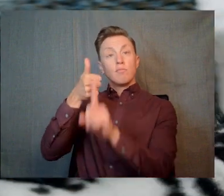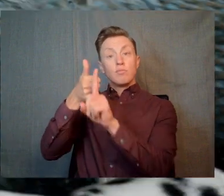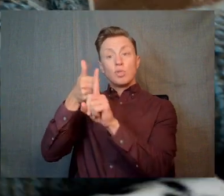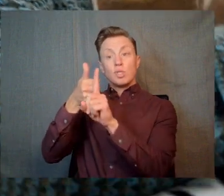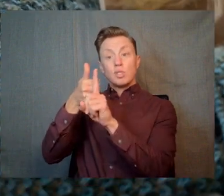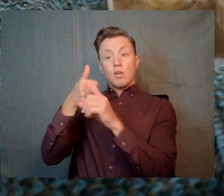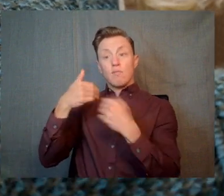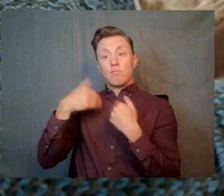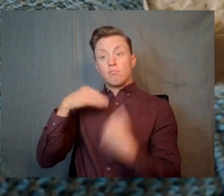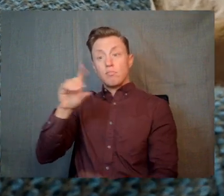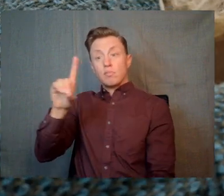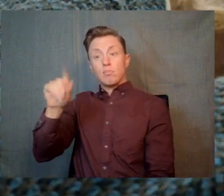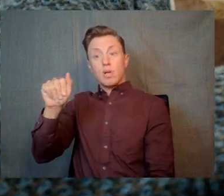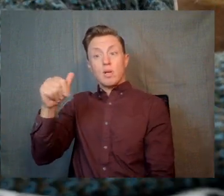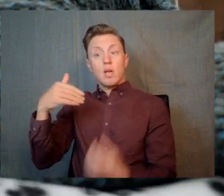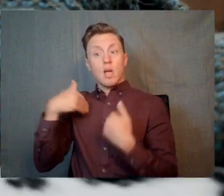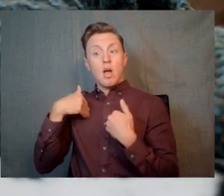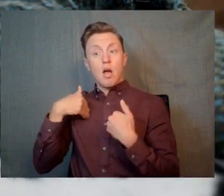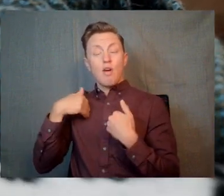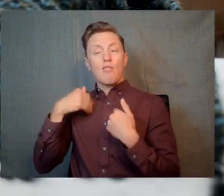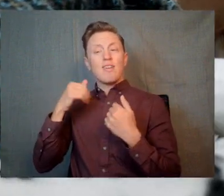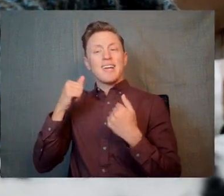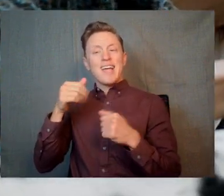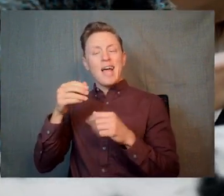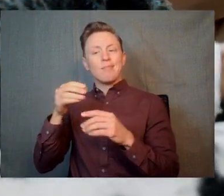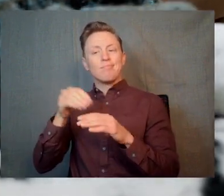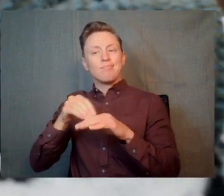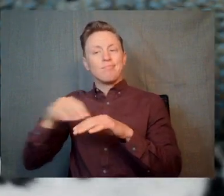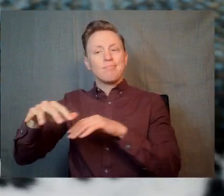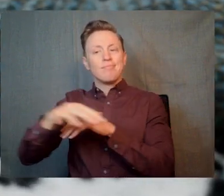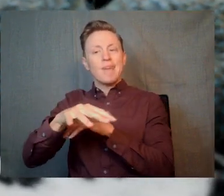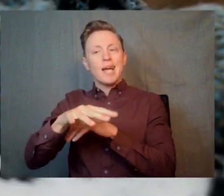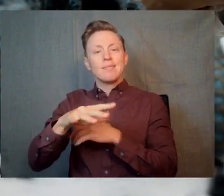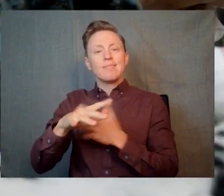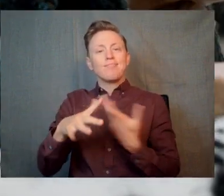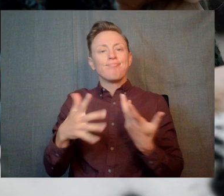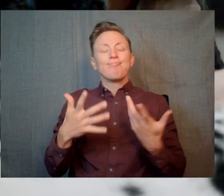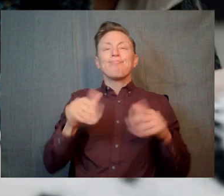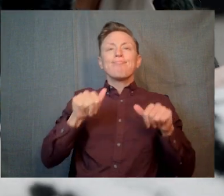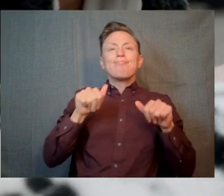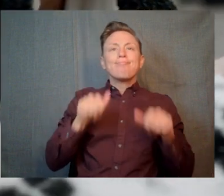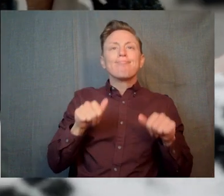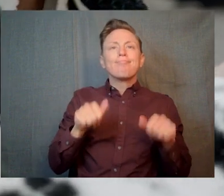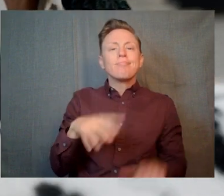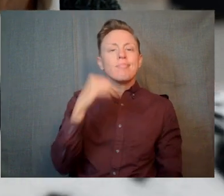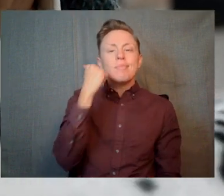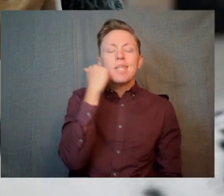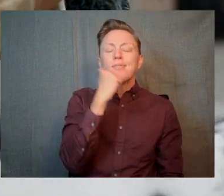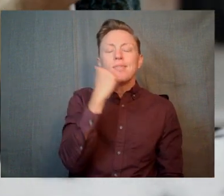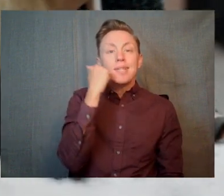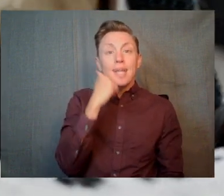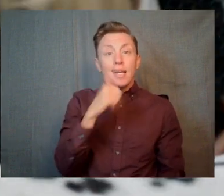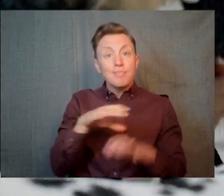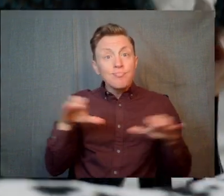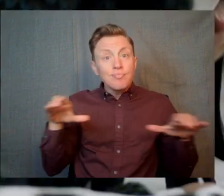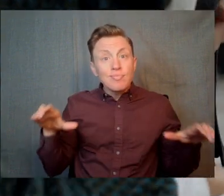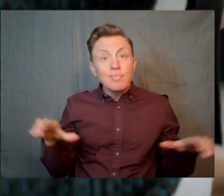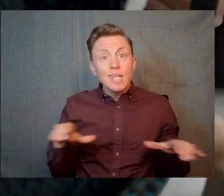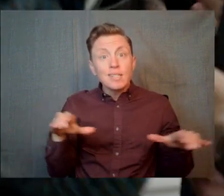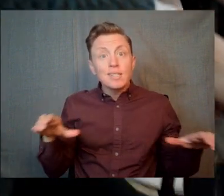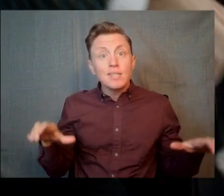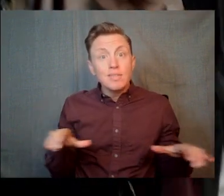If you have a disability that just affects your ability to complete common